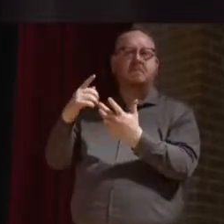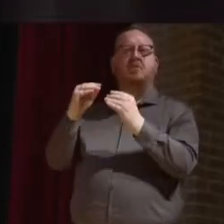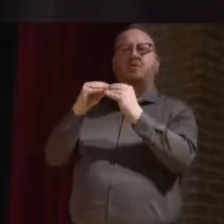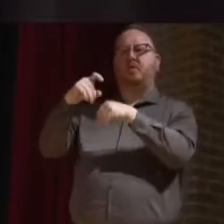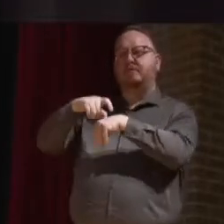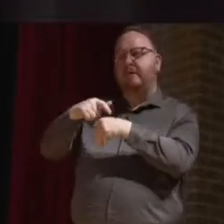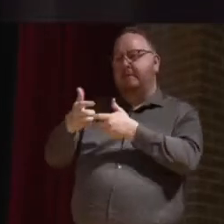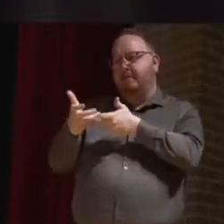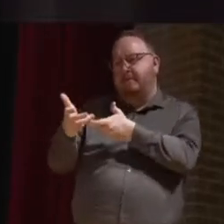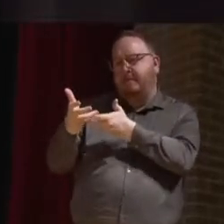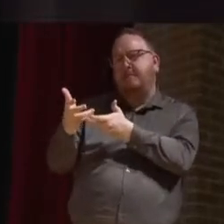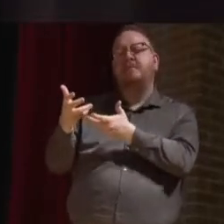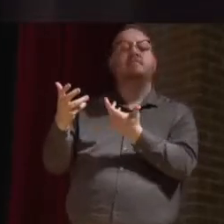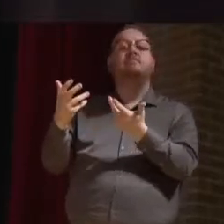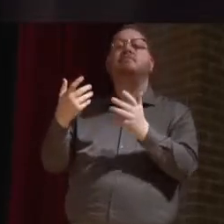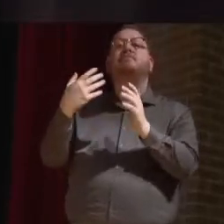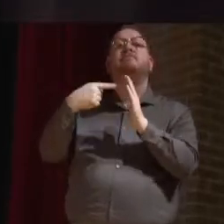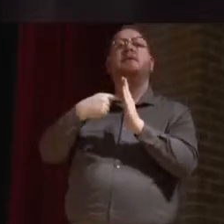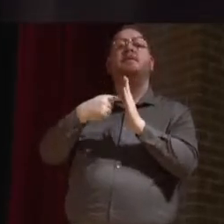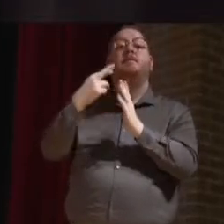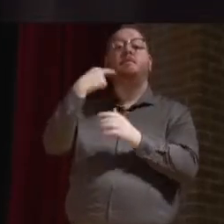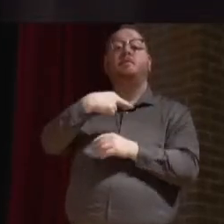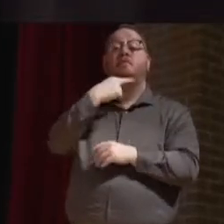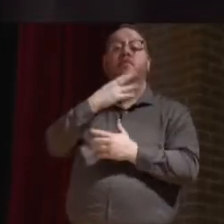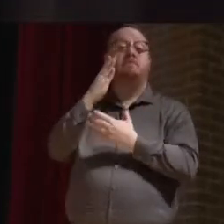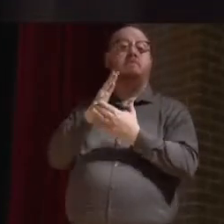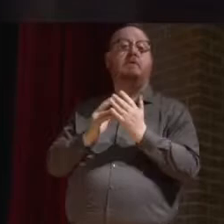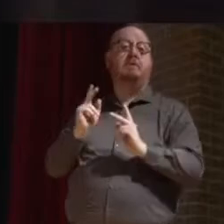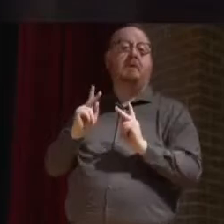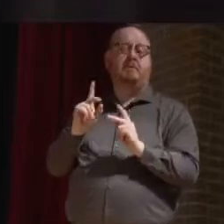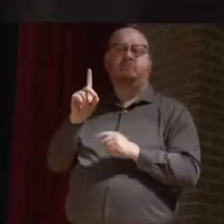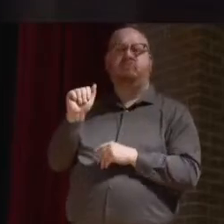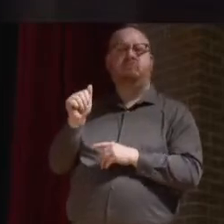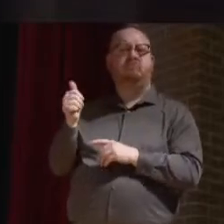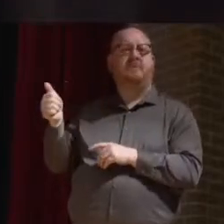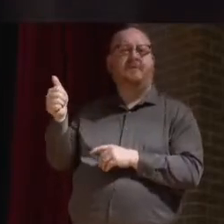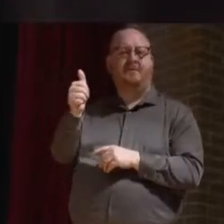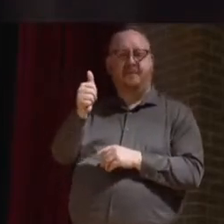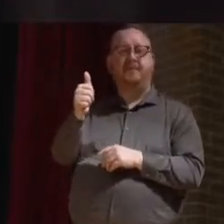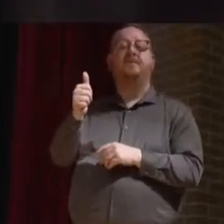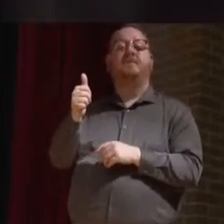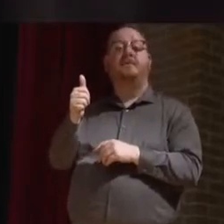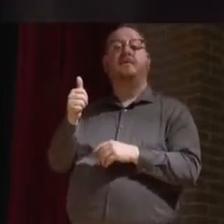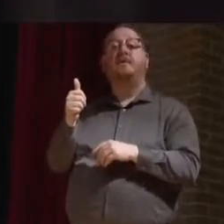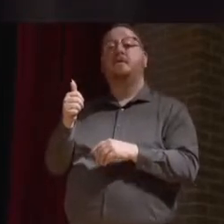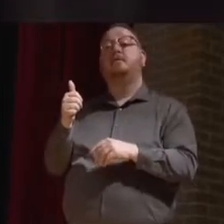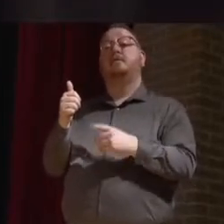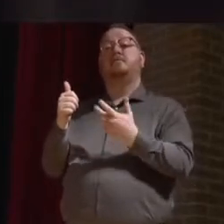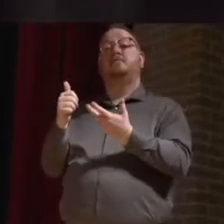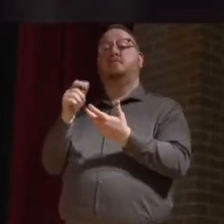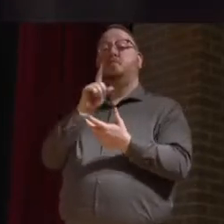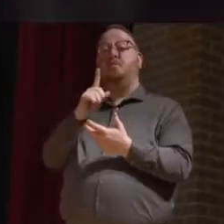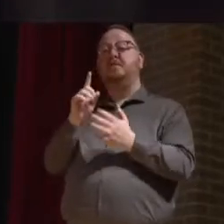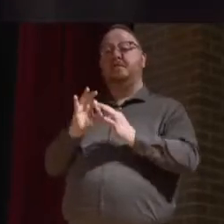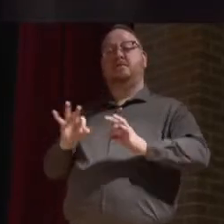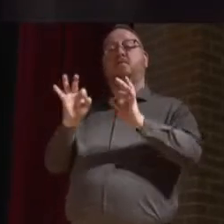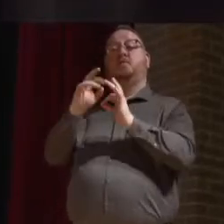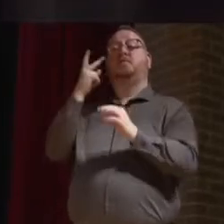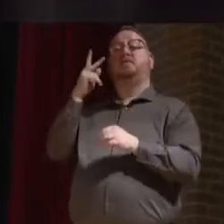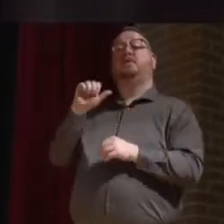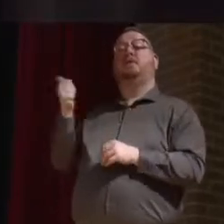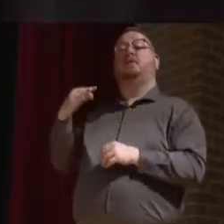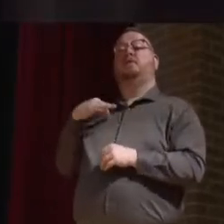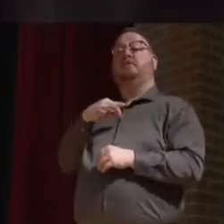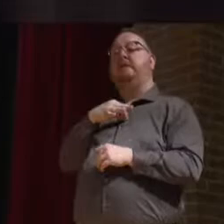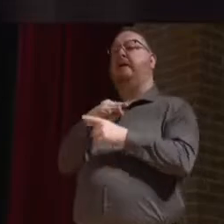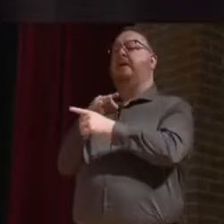well. I know even in the restaurants, we have individuals with disabilities, and it's heartwarming to see the other staff members, kind